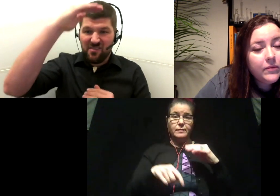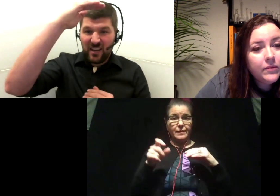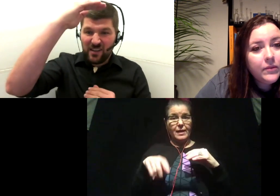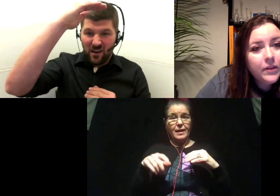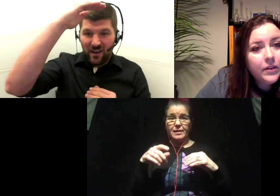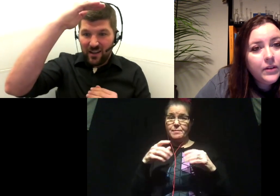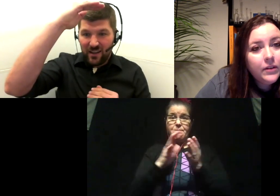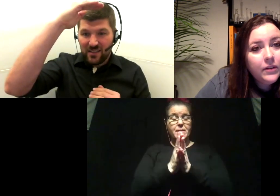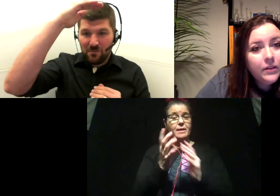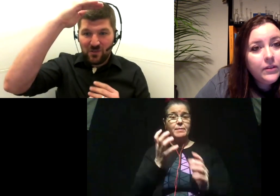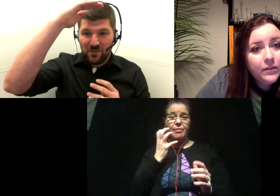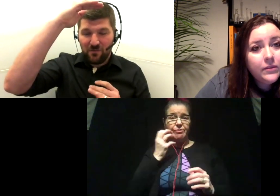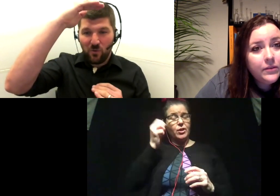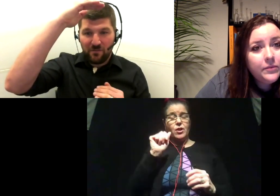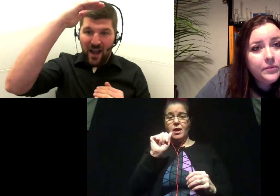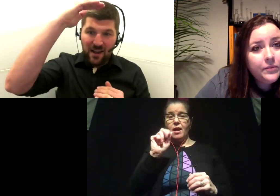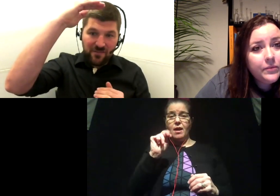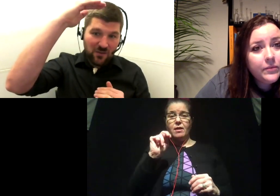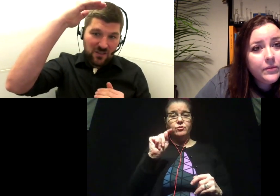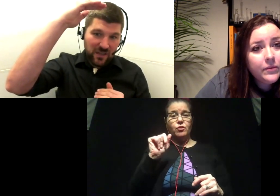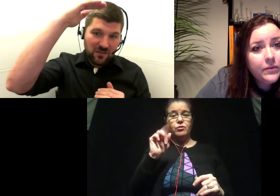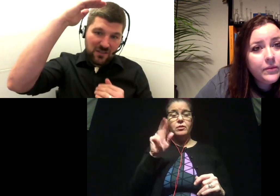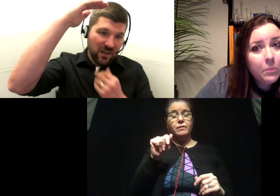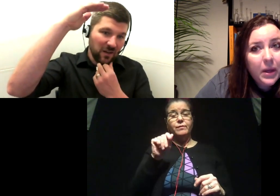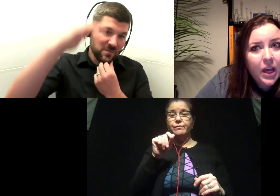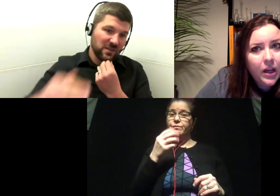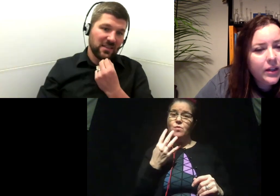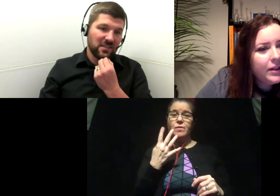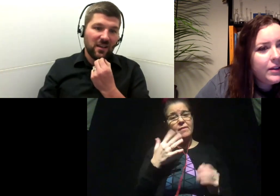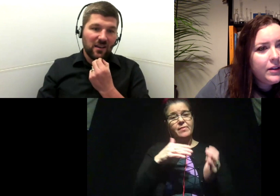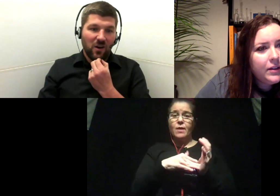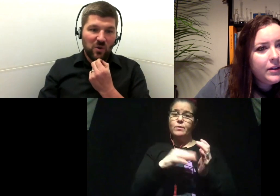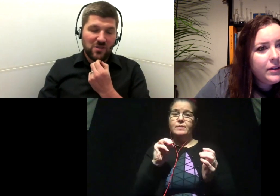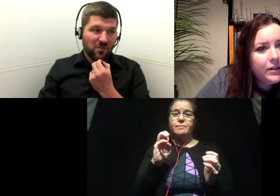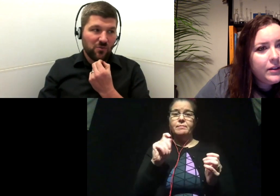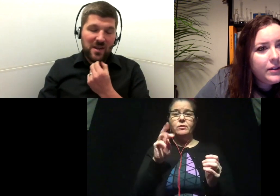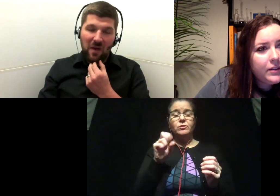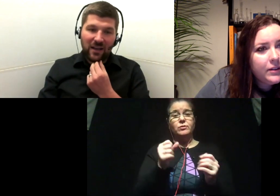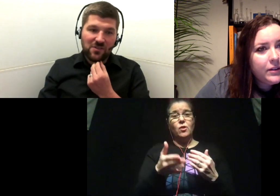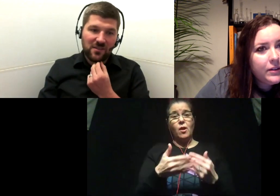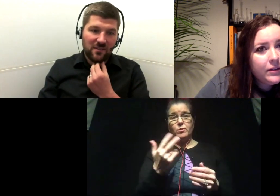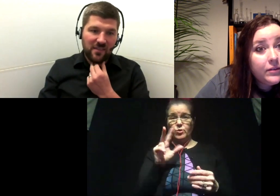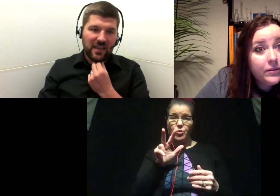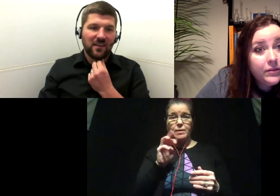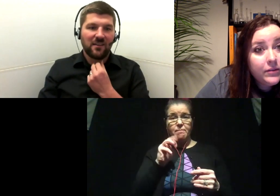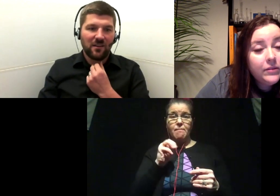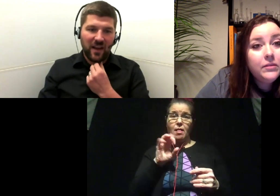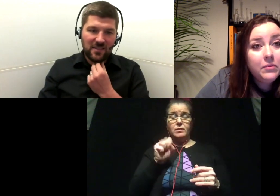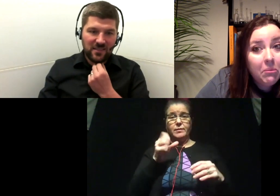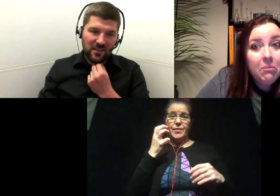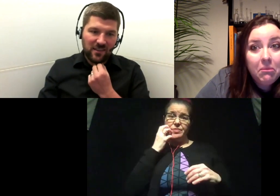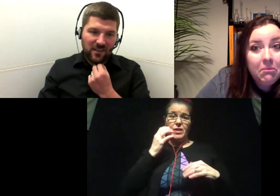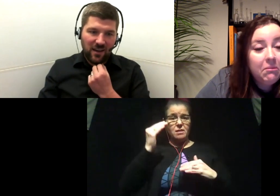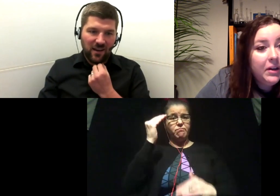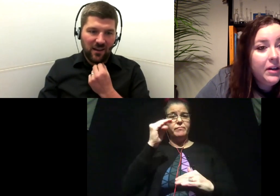even thicker in Antarctica. It gets up to 4,000 to 5,000 meters. So that's almost 3 miles thick of